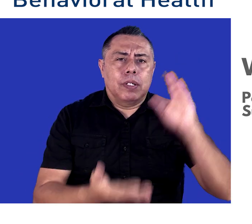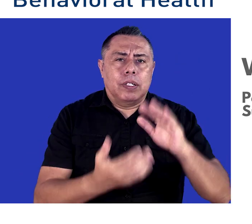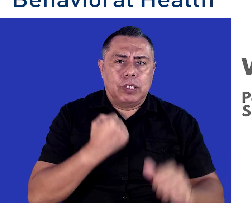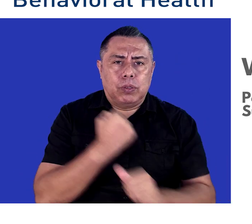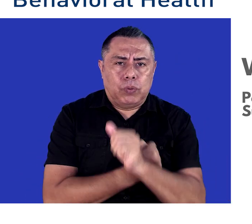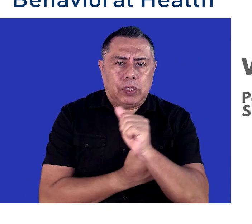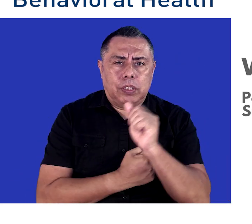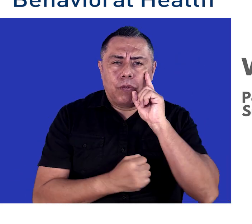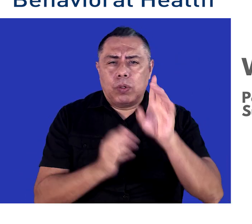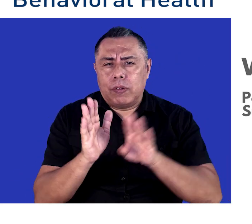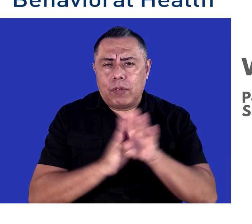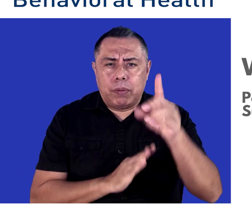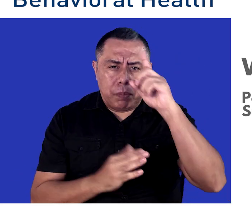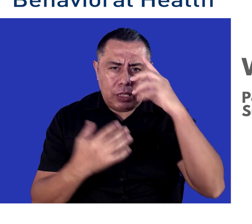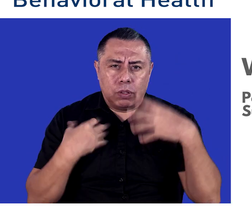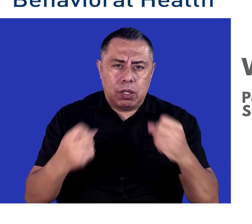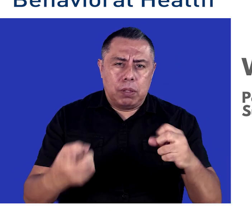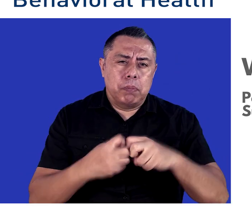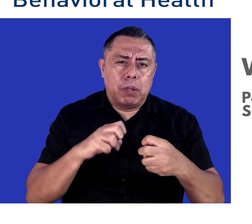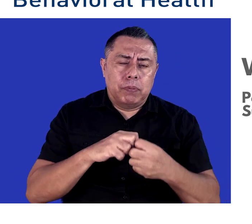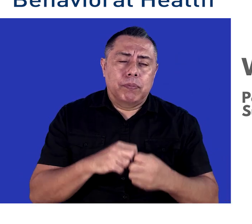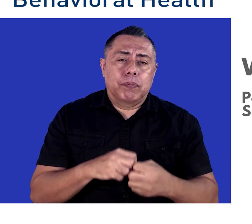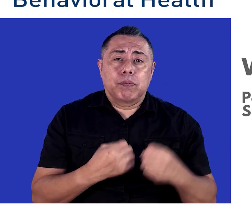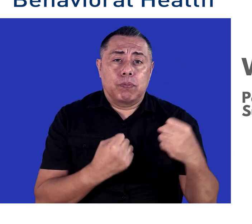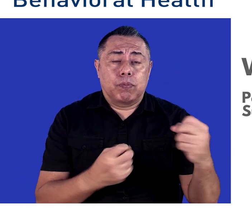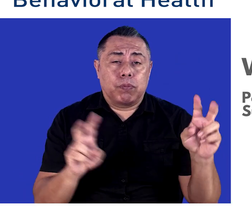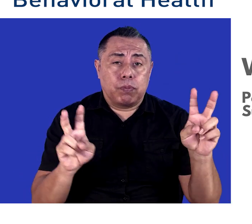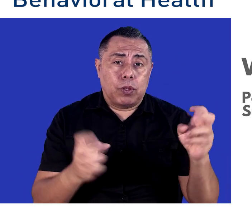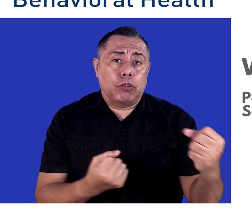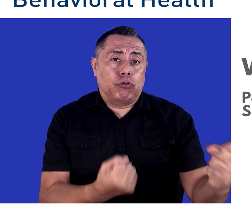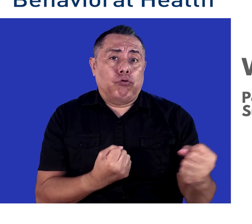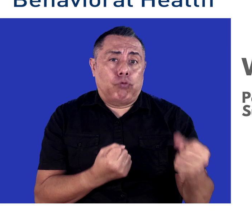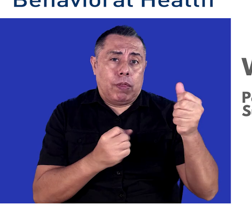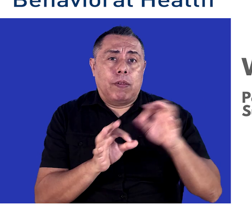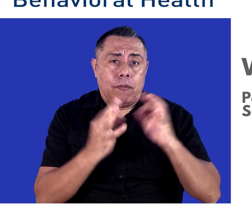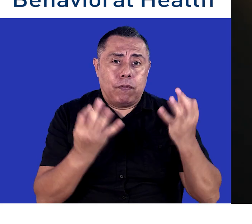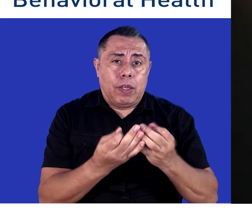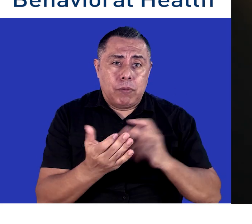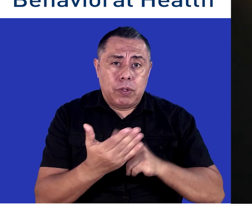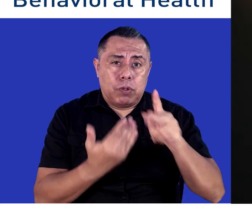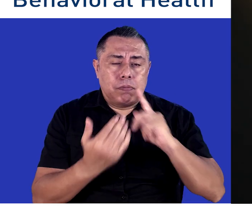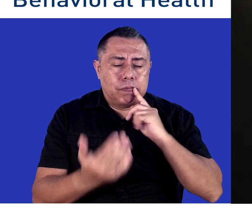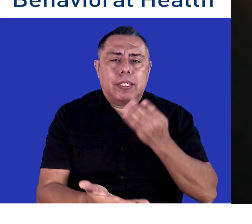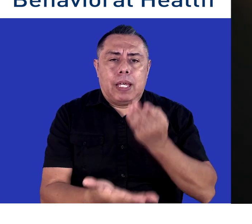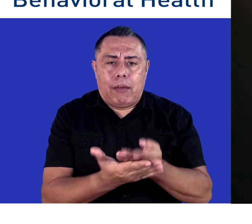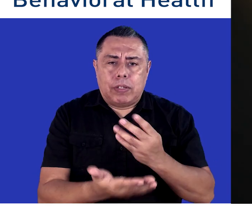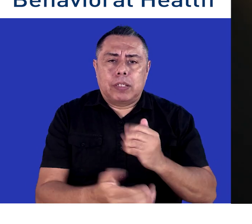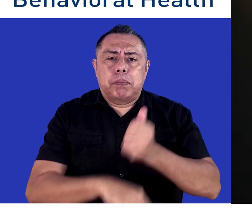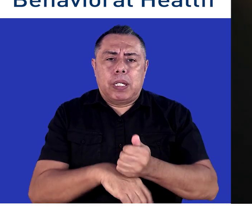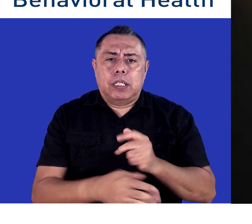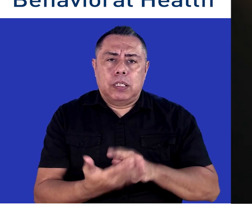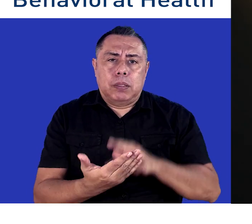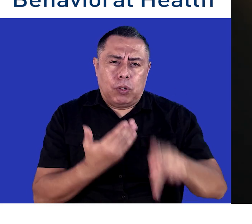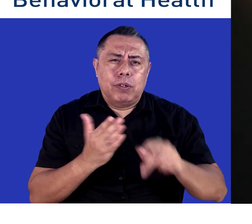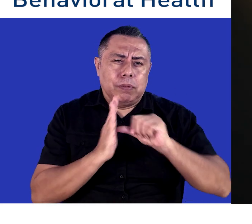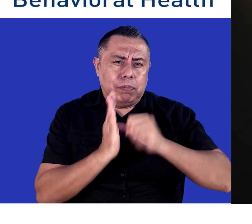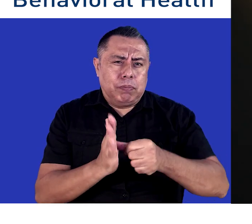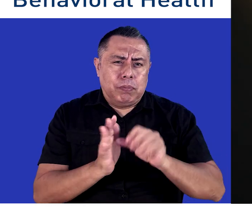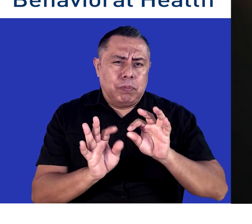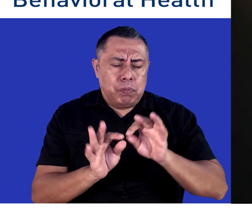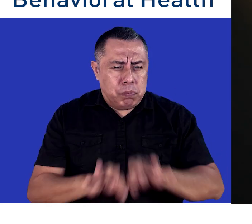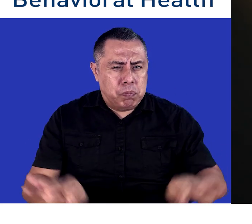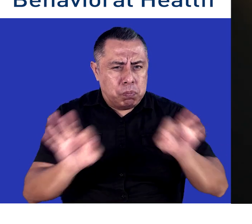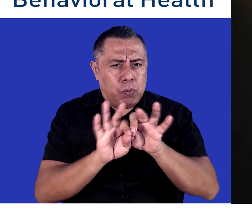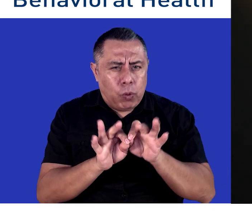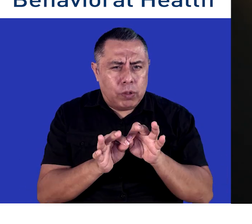in building protective factors and reducing risk for the development of mental health problems. The Strengthening Families program is an